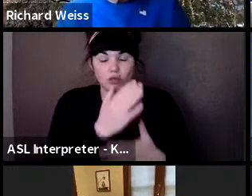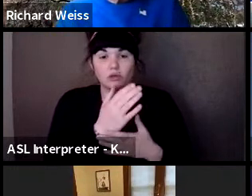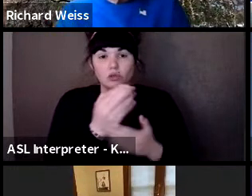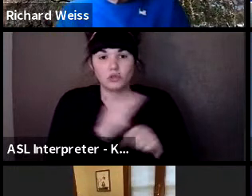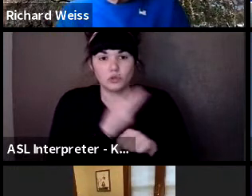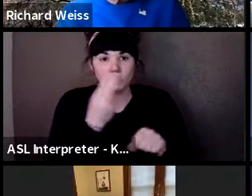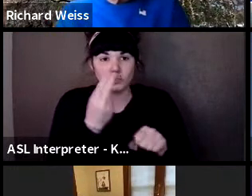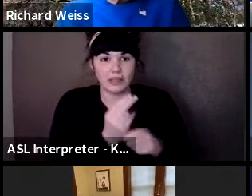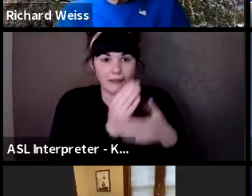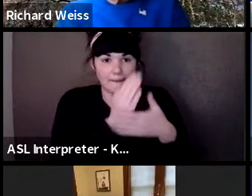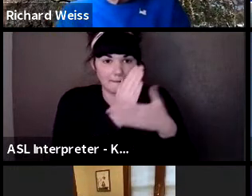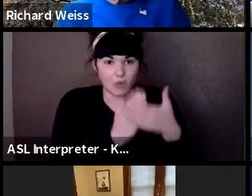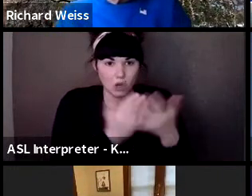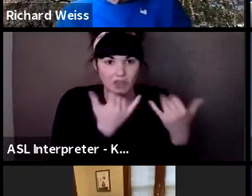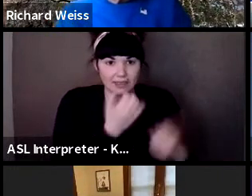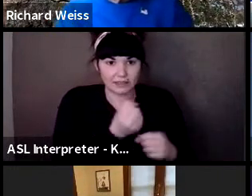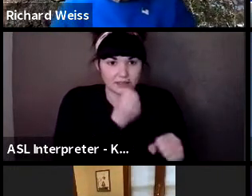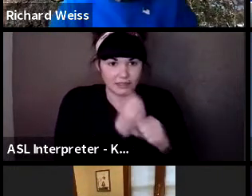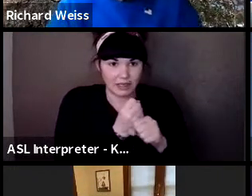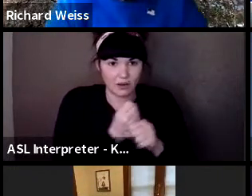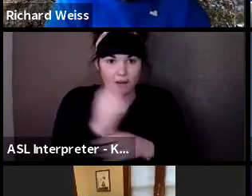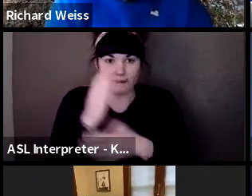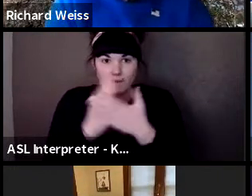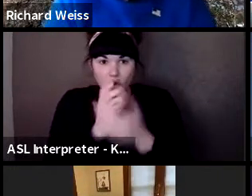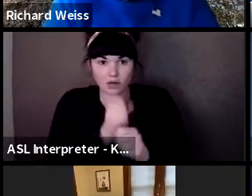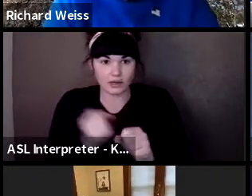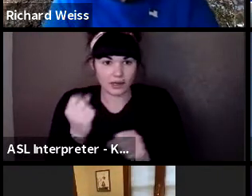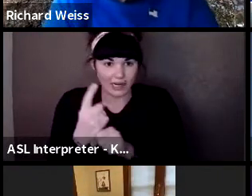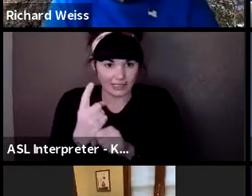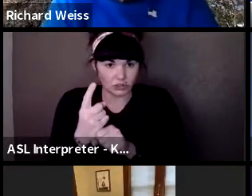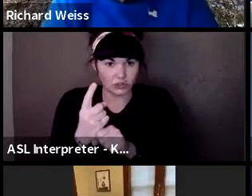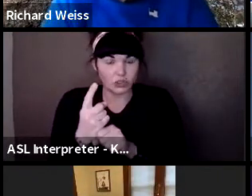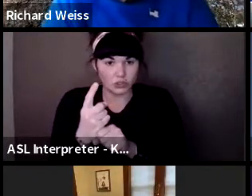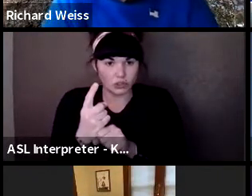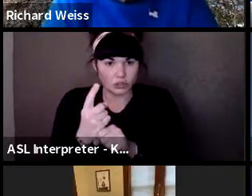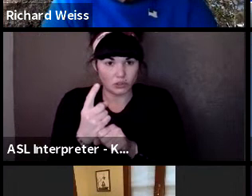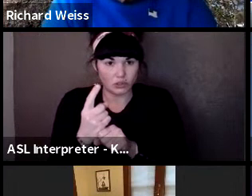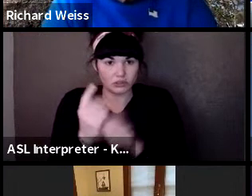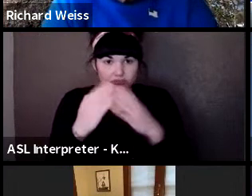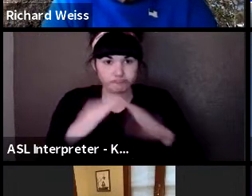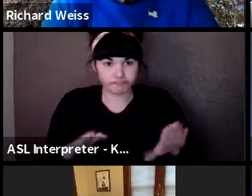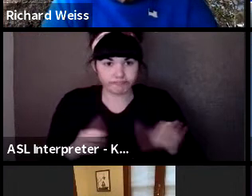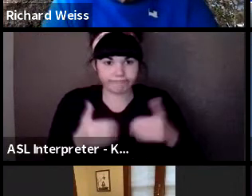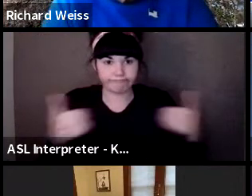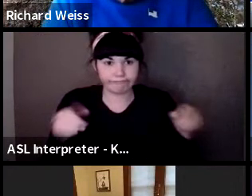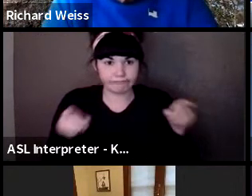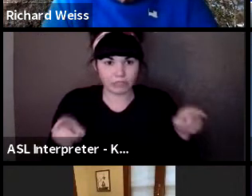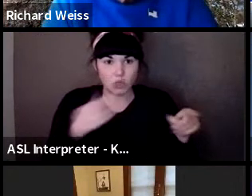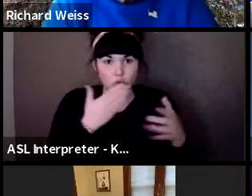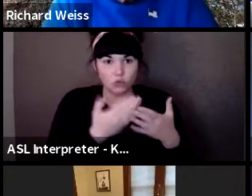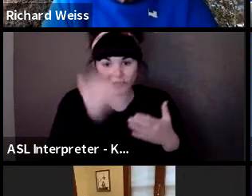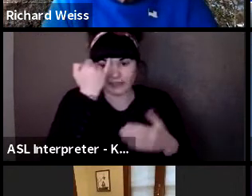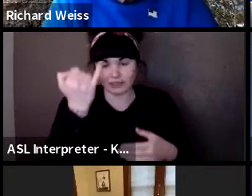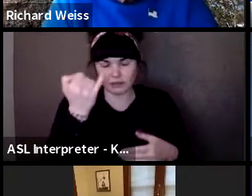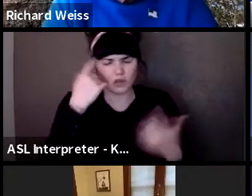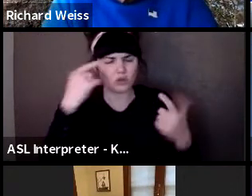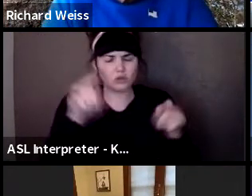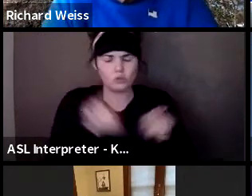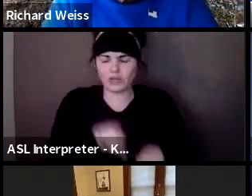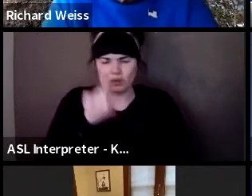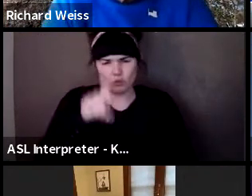I think is a good idea. And I really agree that we need this and we need Julianne to have whatever support she